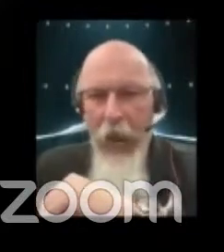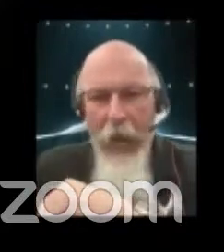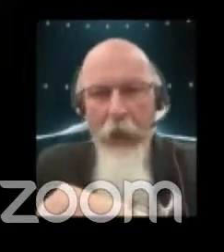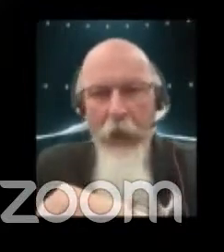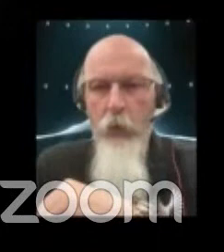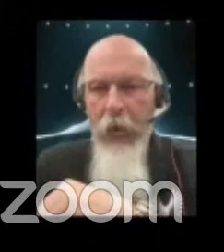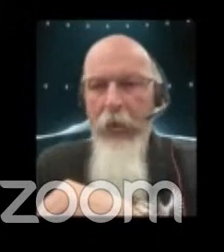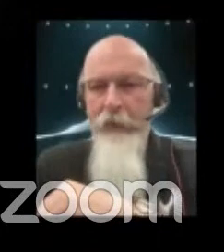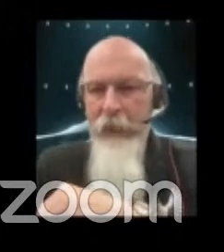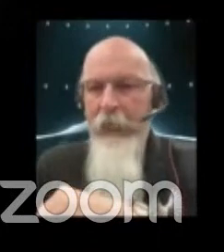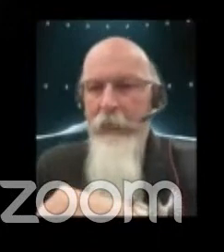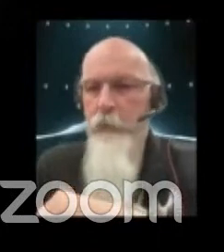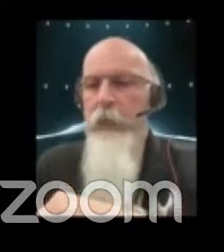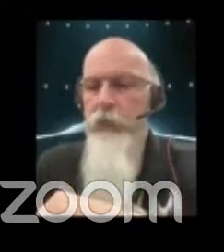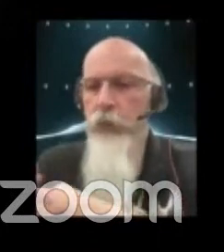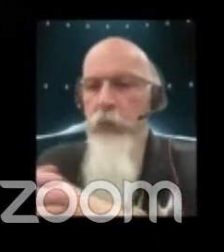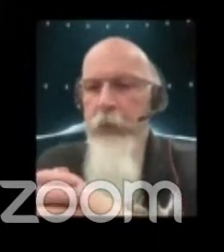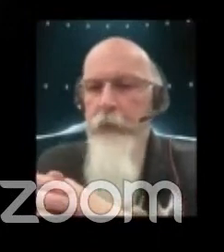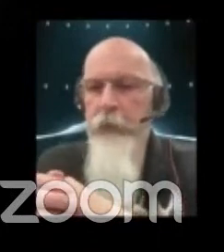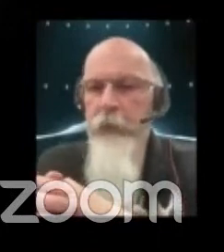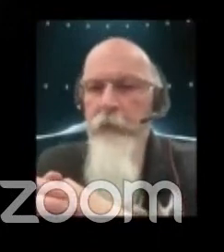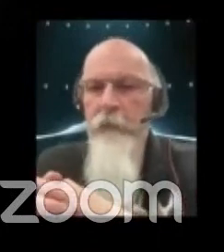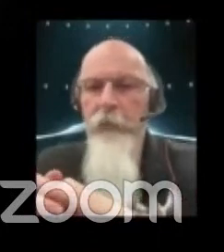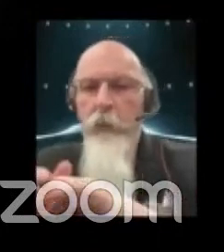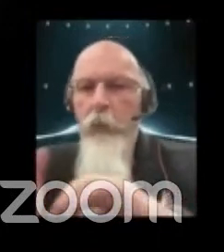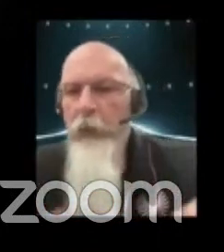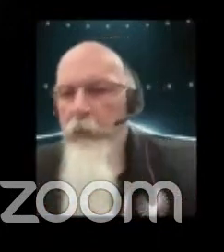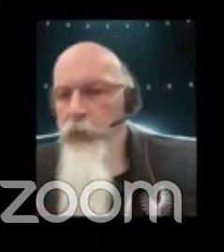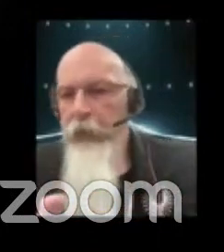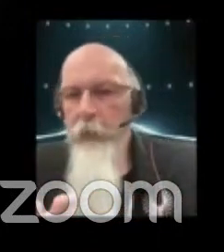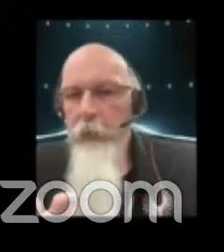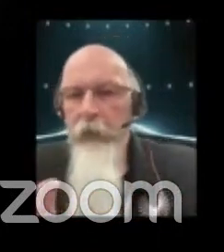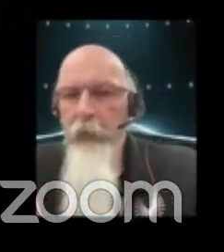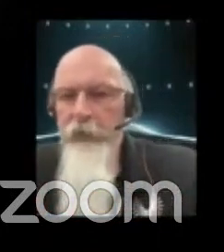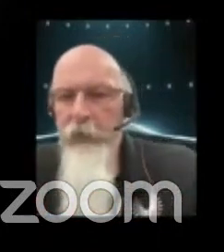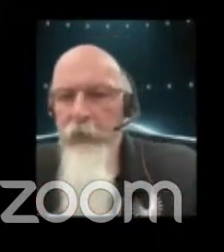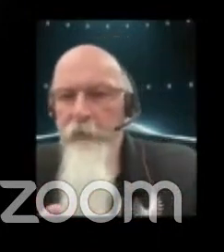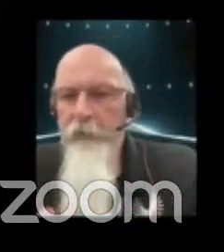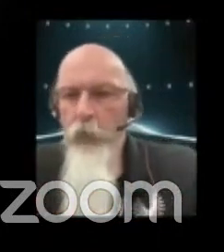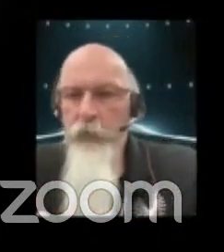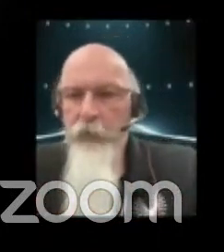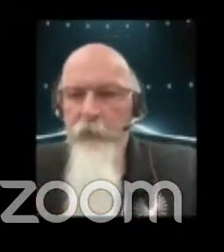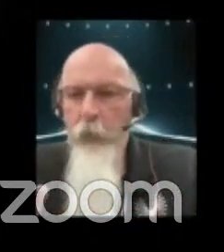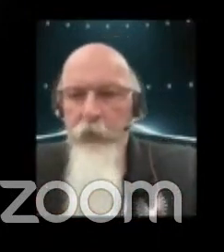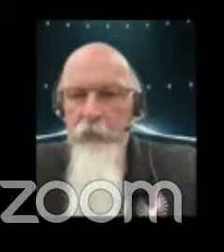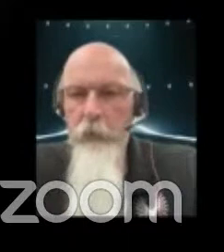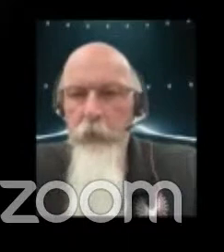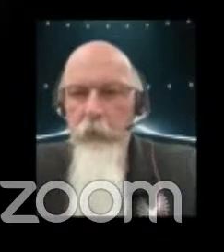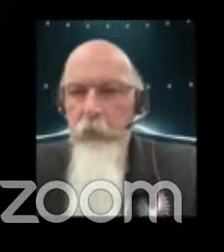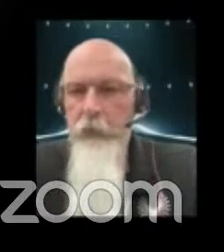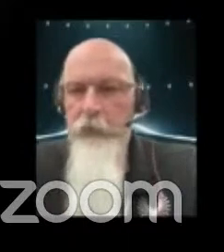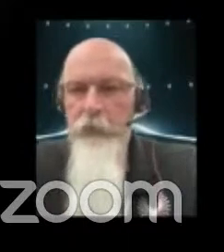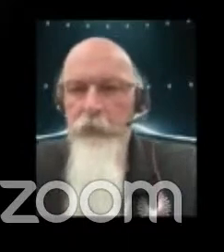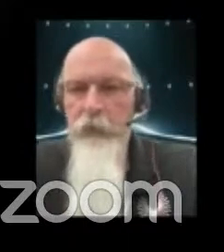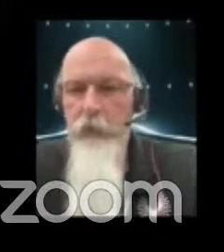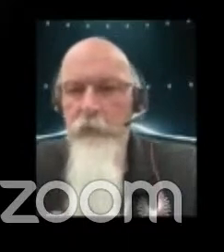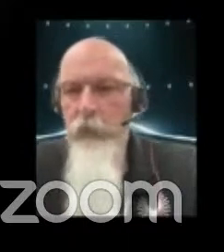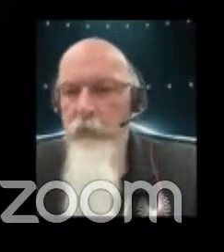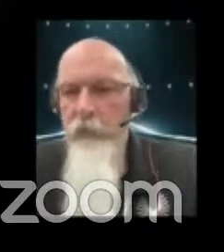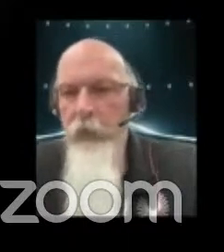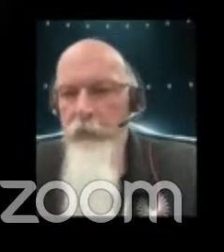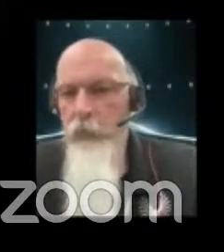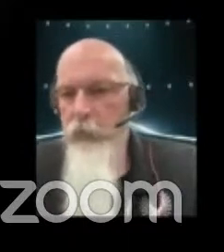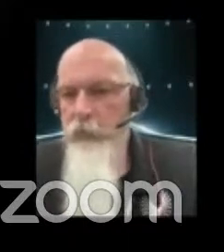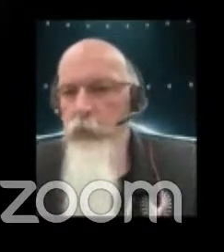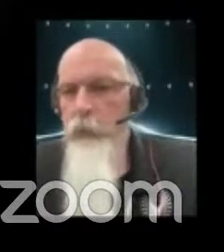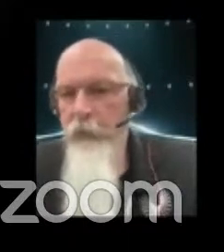to be asked how has it been trained and when we look at training We have basically four different ways of looking at things so